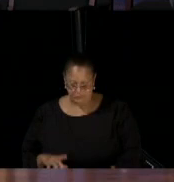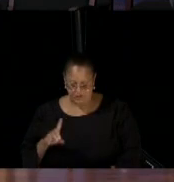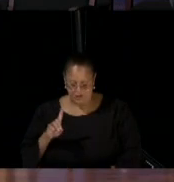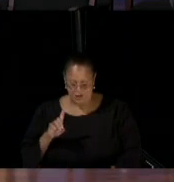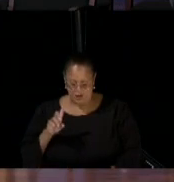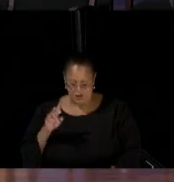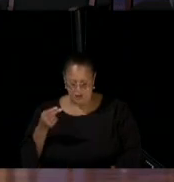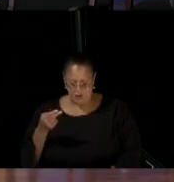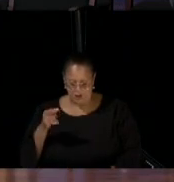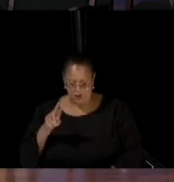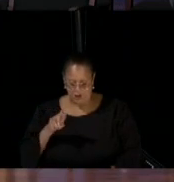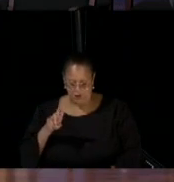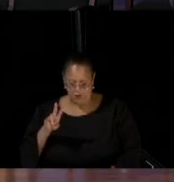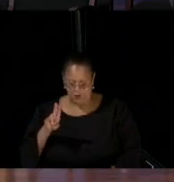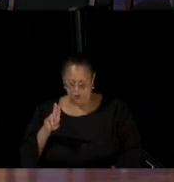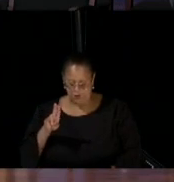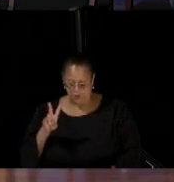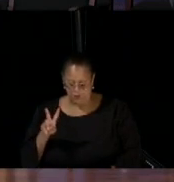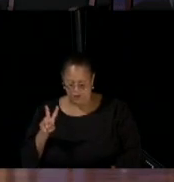Dhruv Gupta.